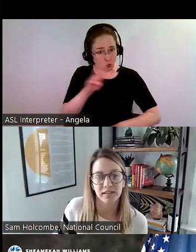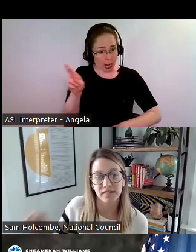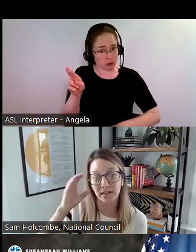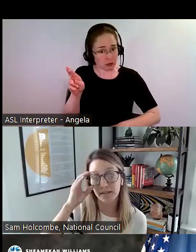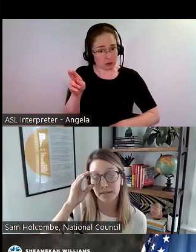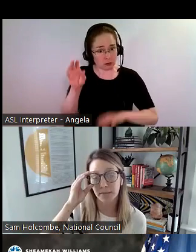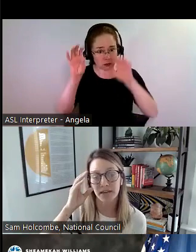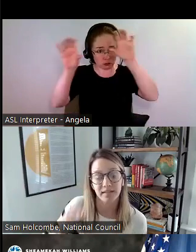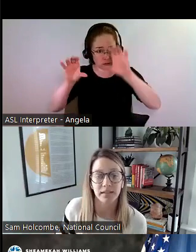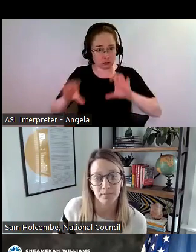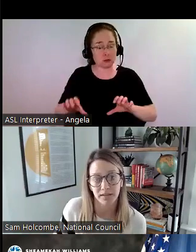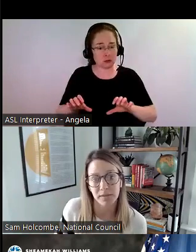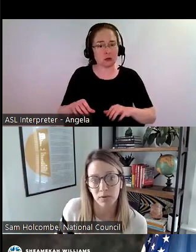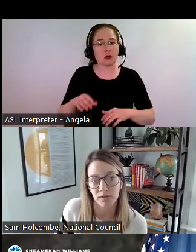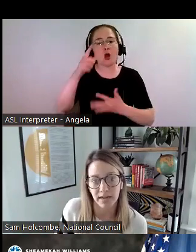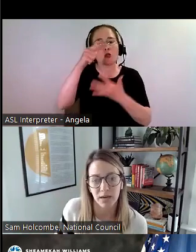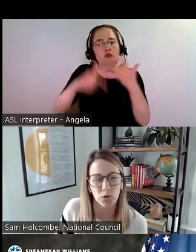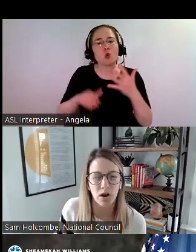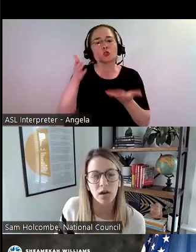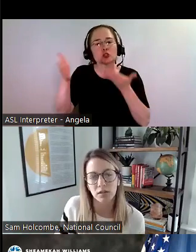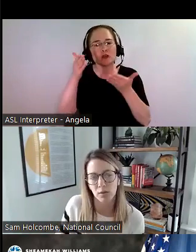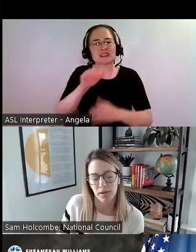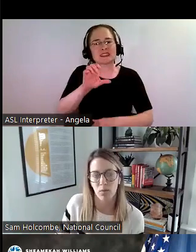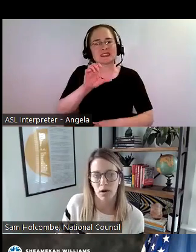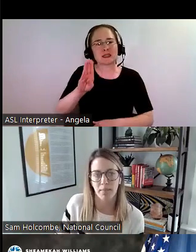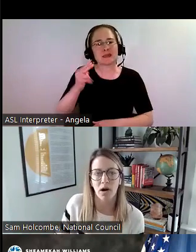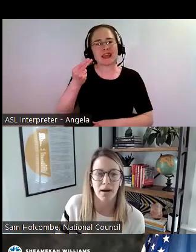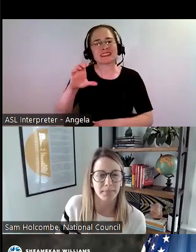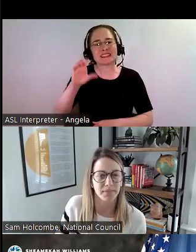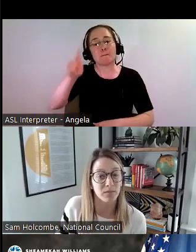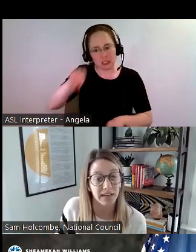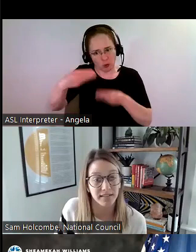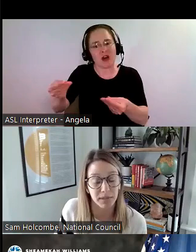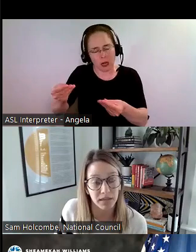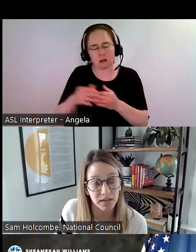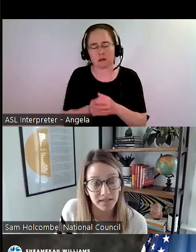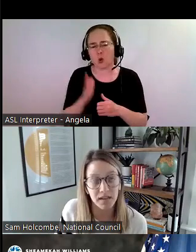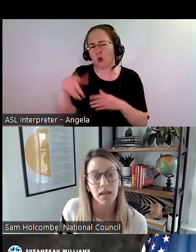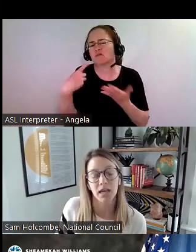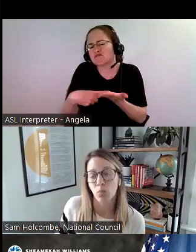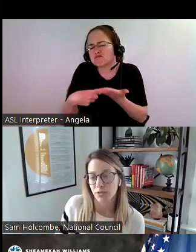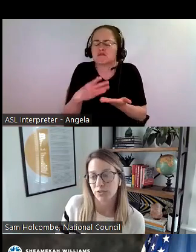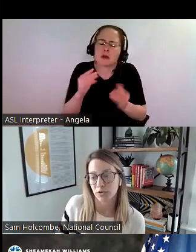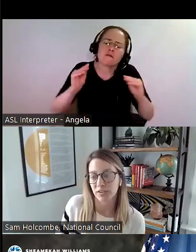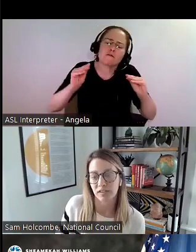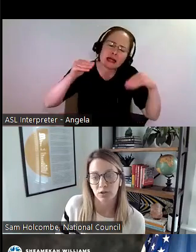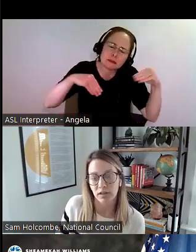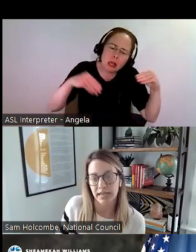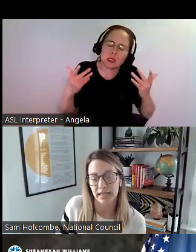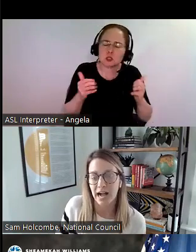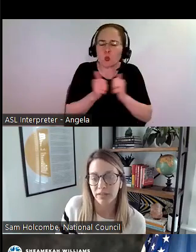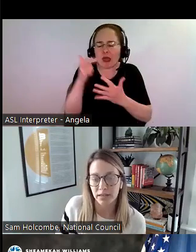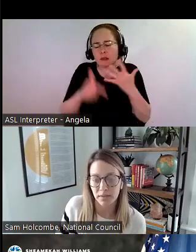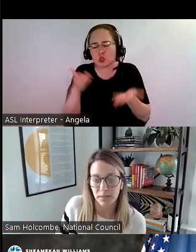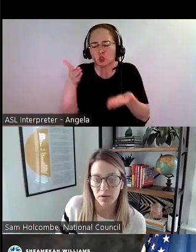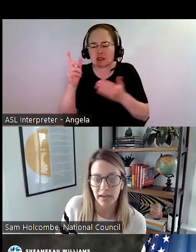are the services that CCBHCs must be providing. We'll talk a little bit more about some flexibilities and what those services